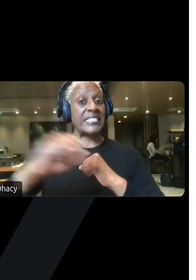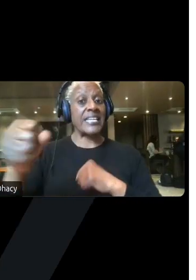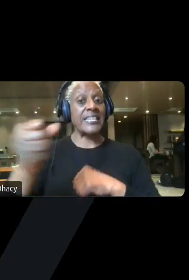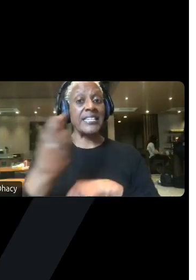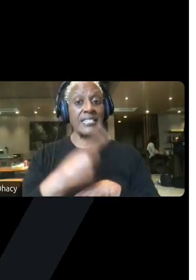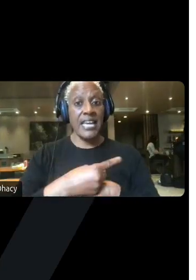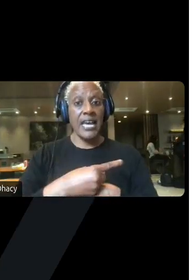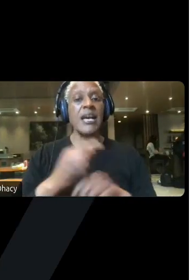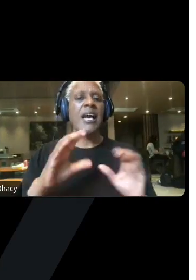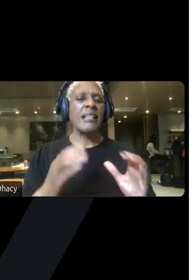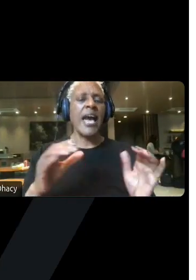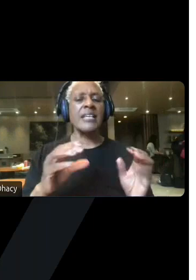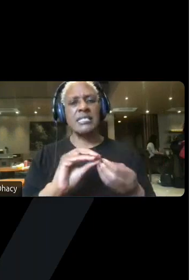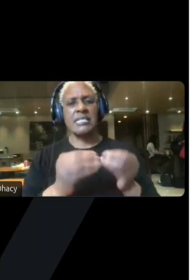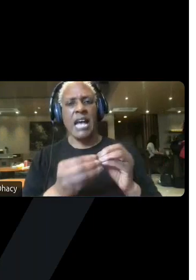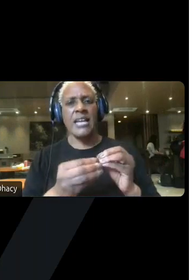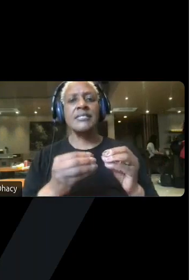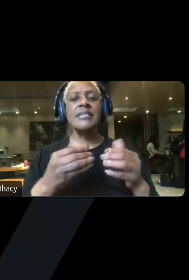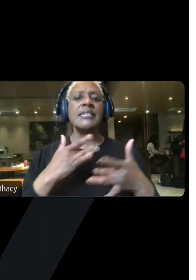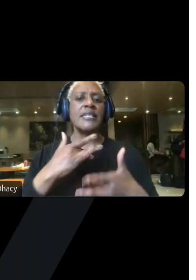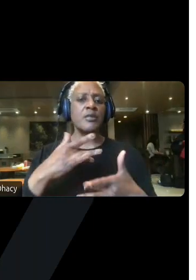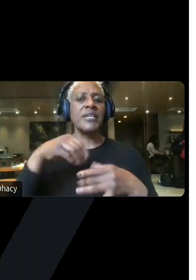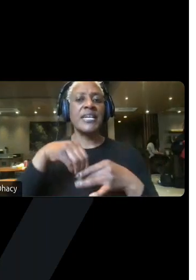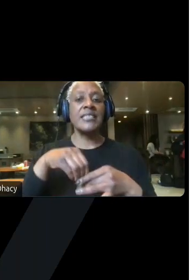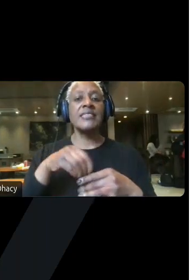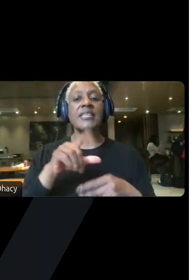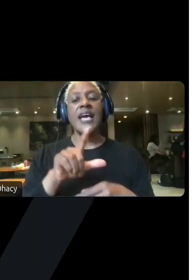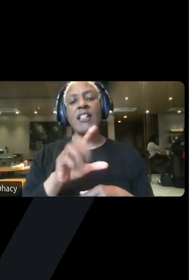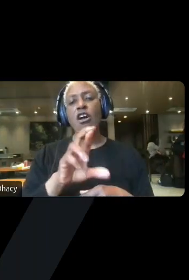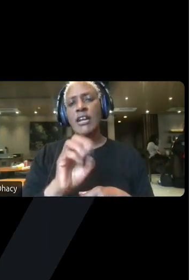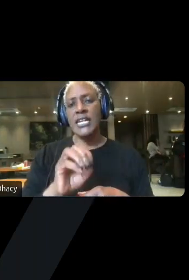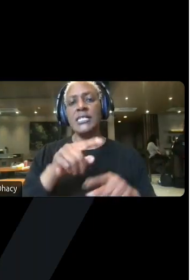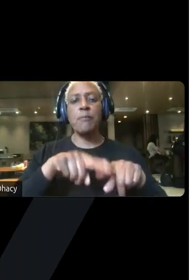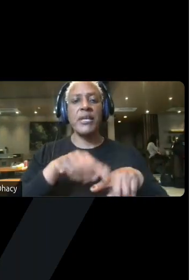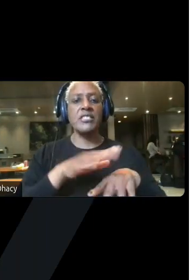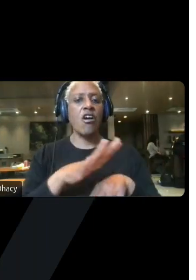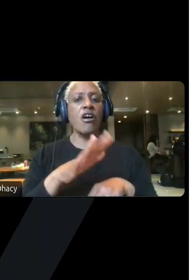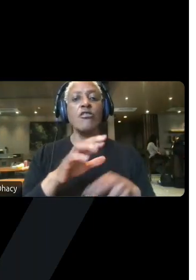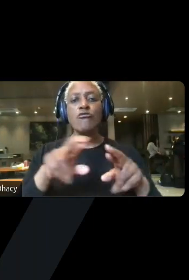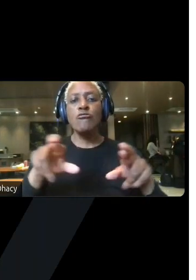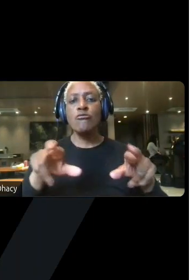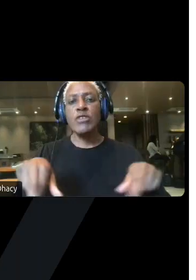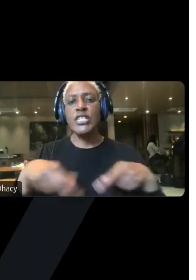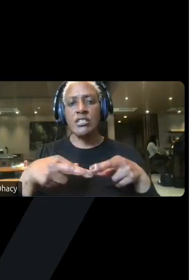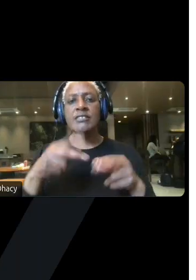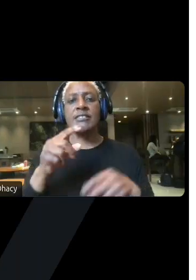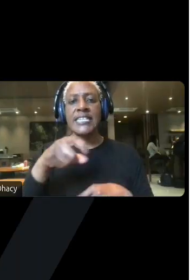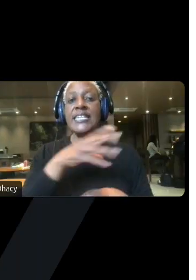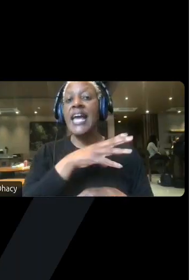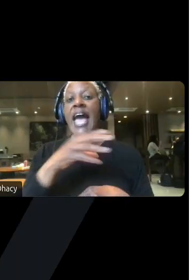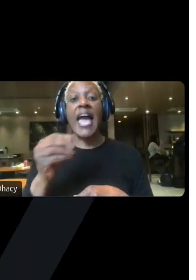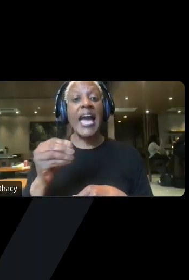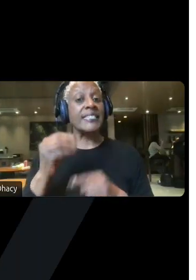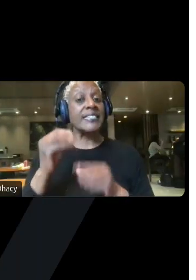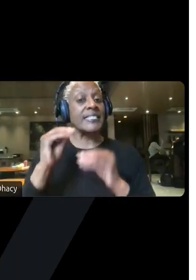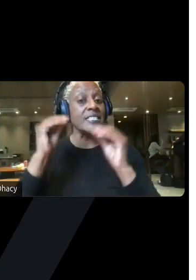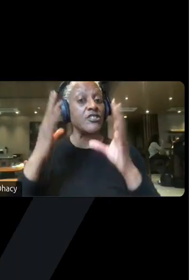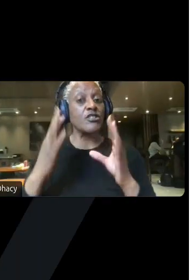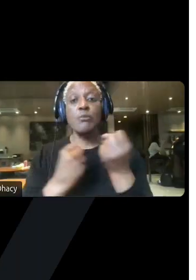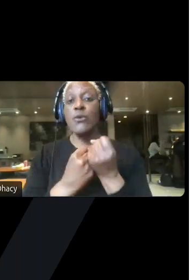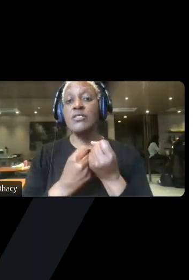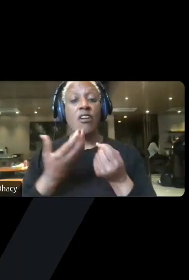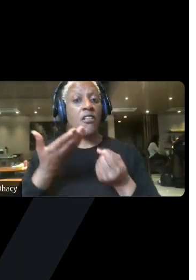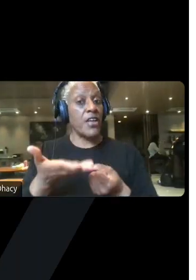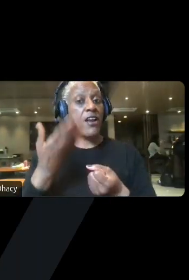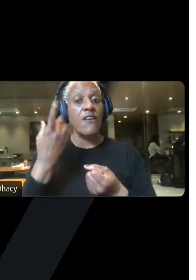to be in the least restrictive environment, depending on regional need. And teacher supports are available for professional learning